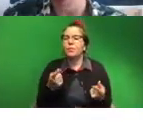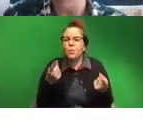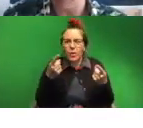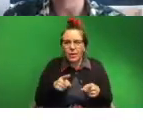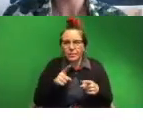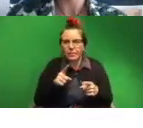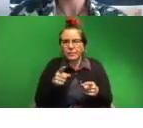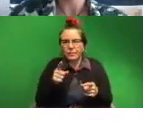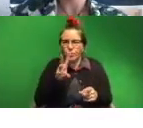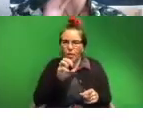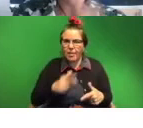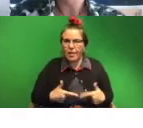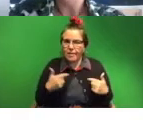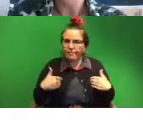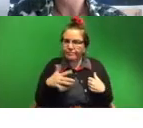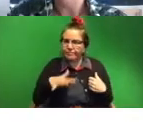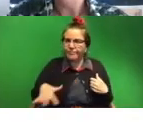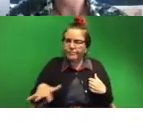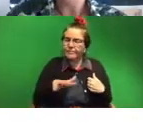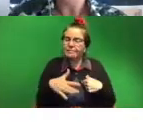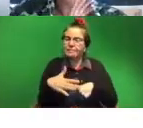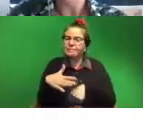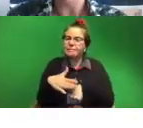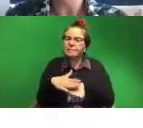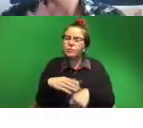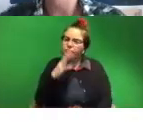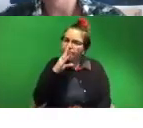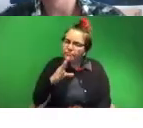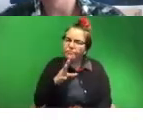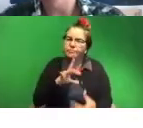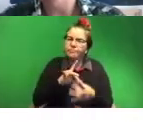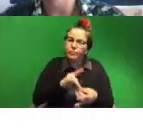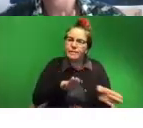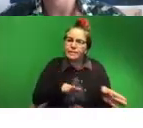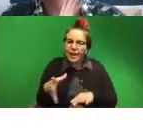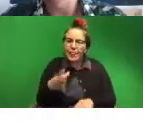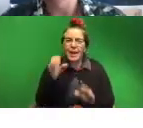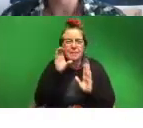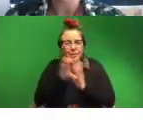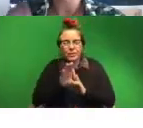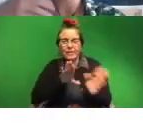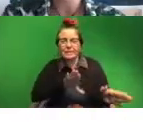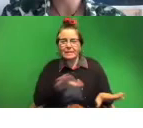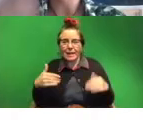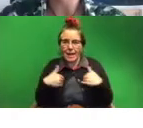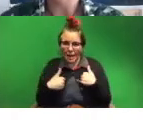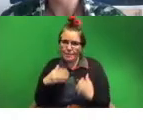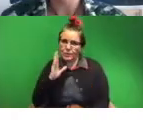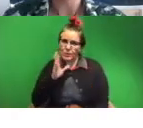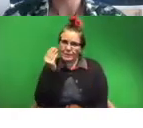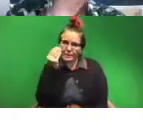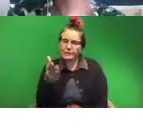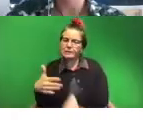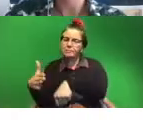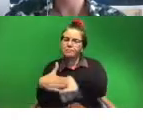to wildlife. I'm going to have a frank talk about death and also pictures of dead wildlife just going forward.